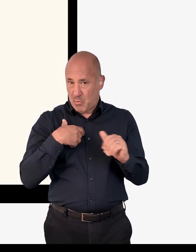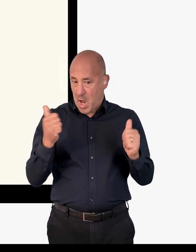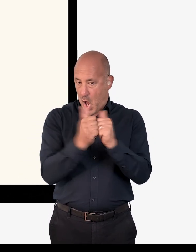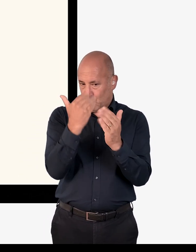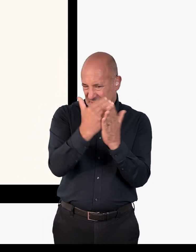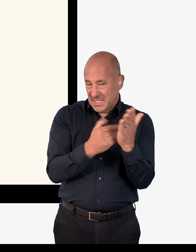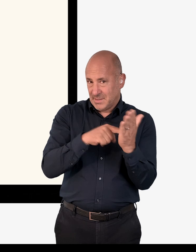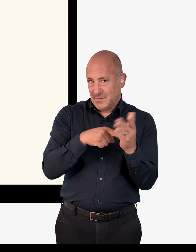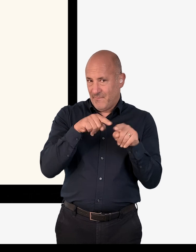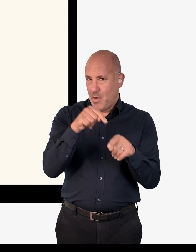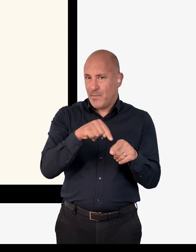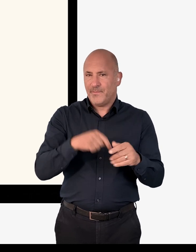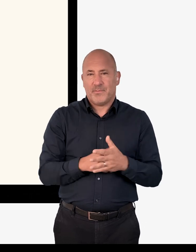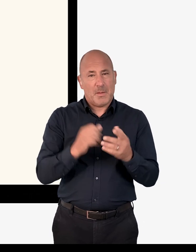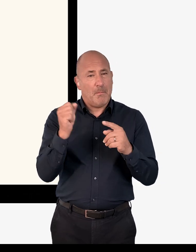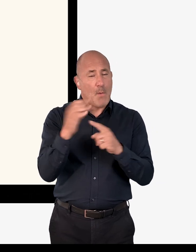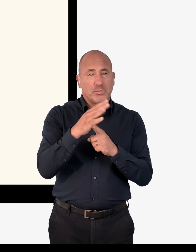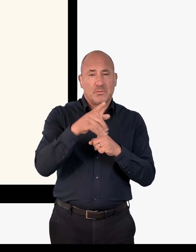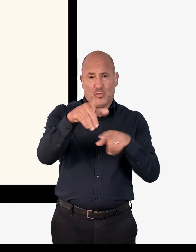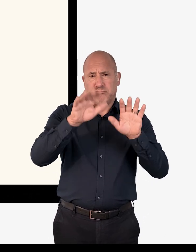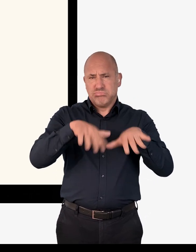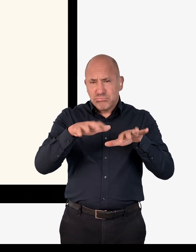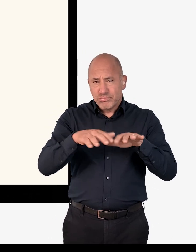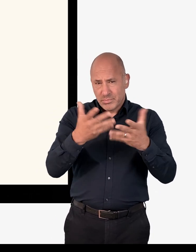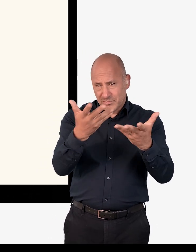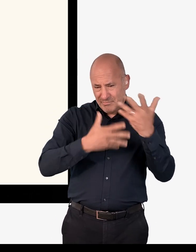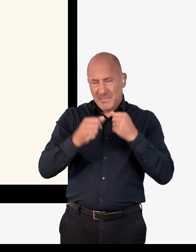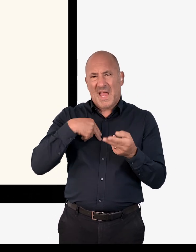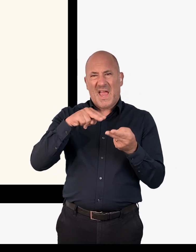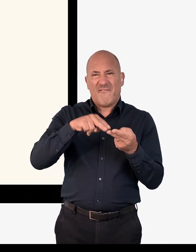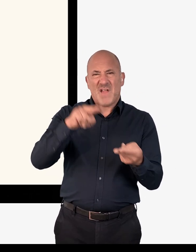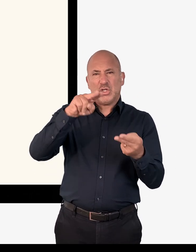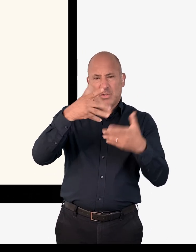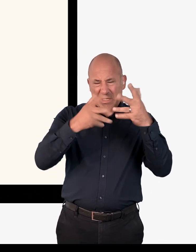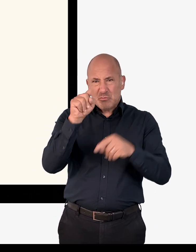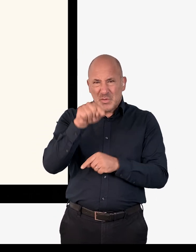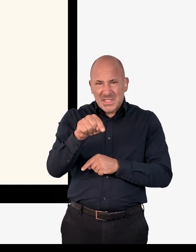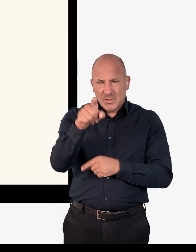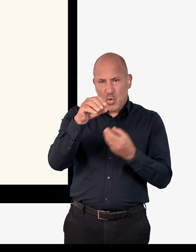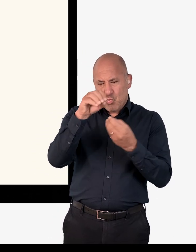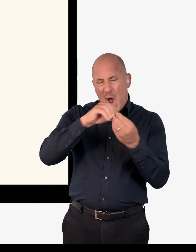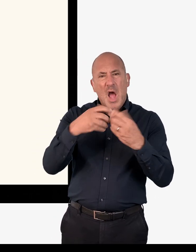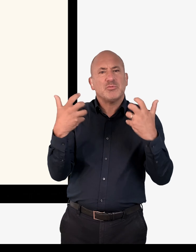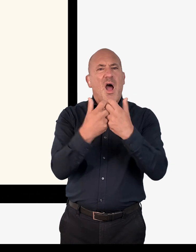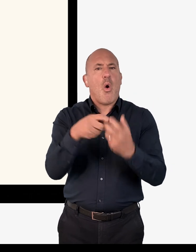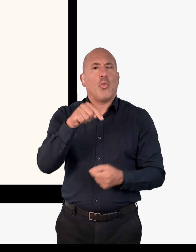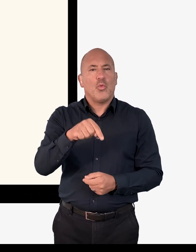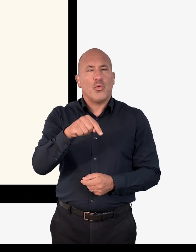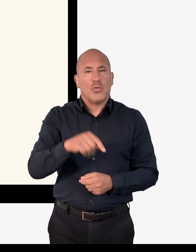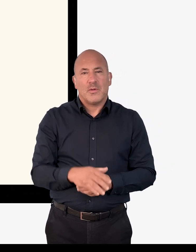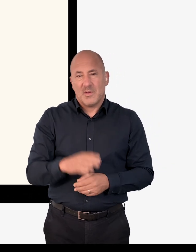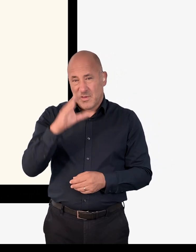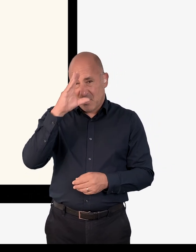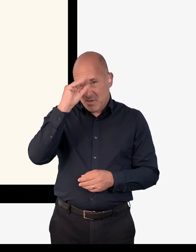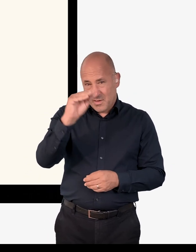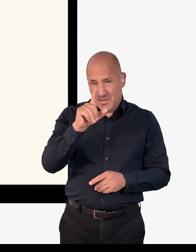works. It is important that in your application you show clearly what your inflation figure is and